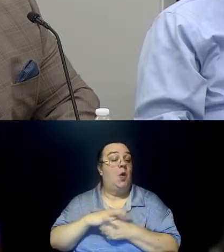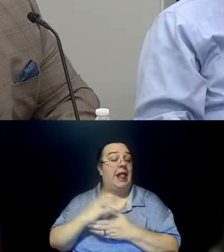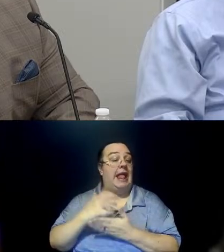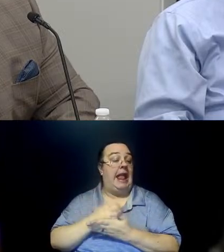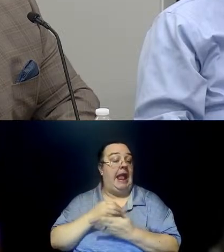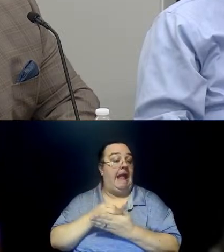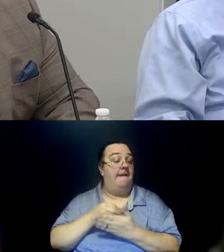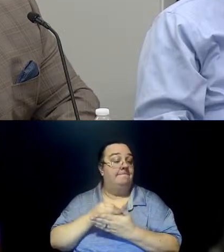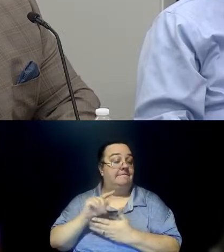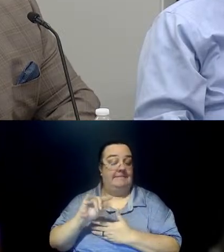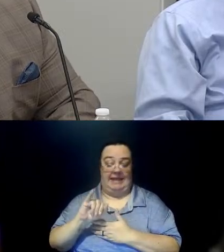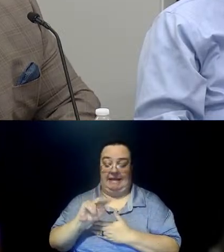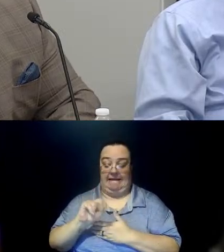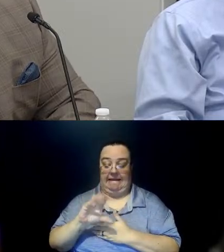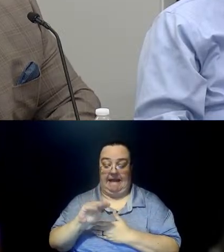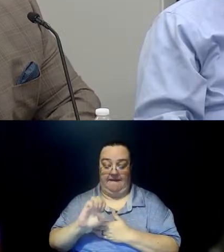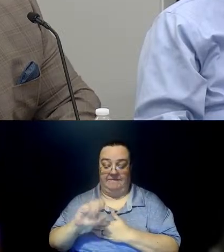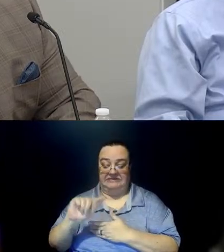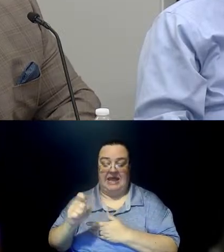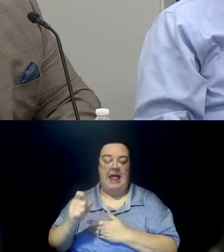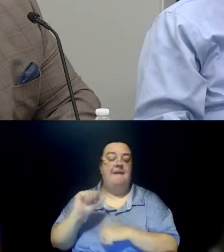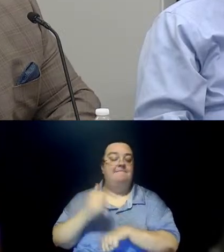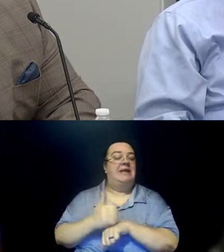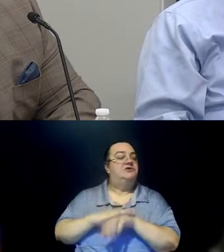of previous trends.